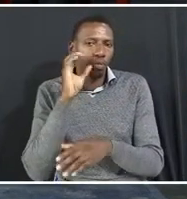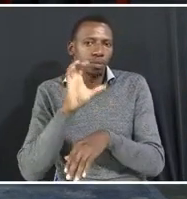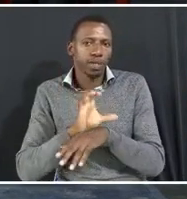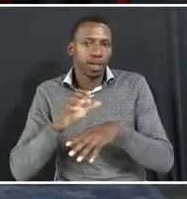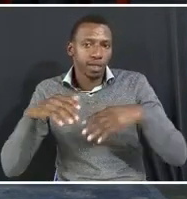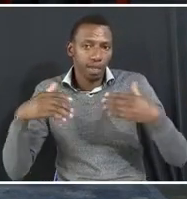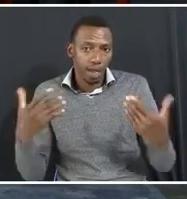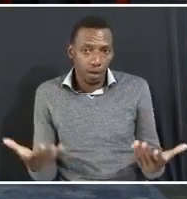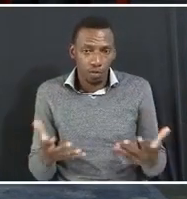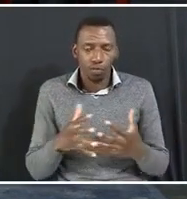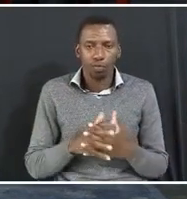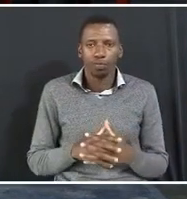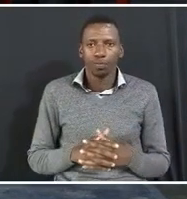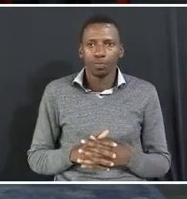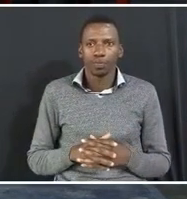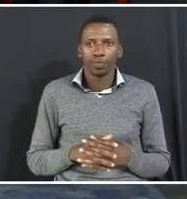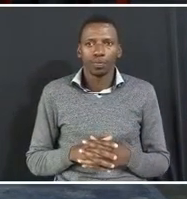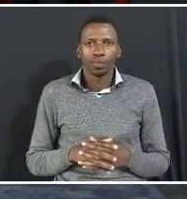Okay,